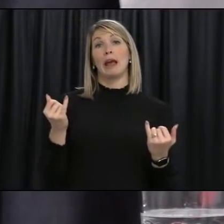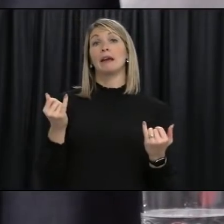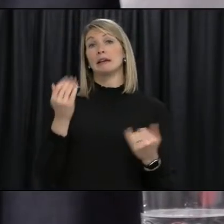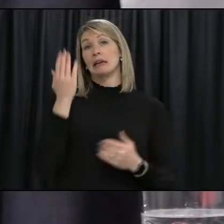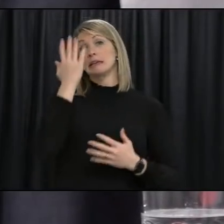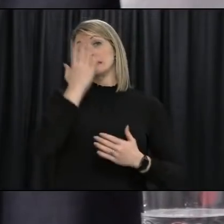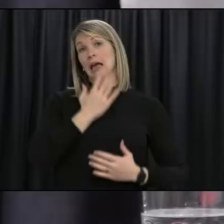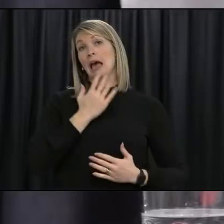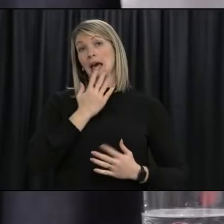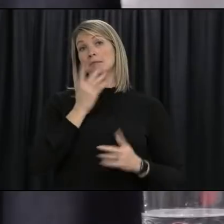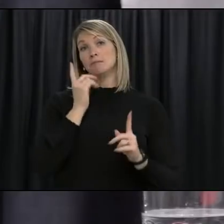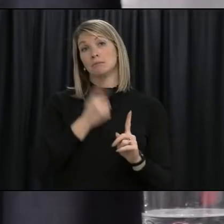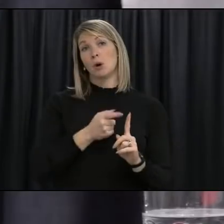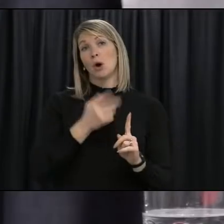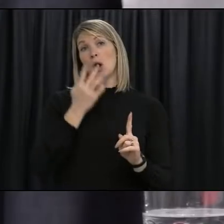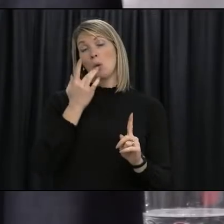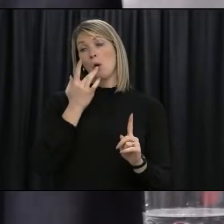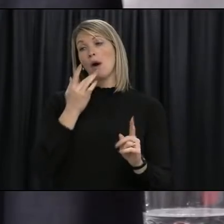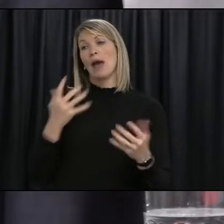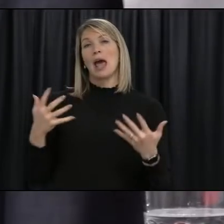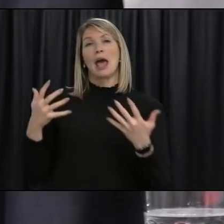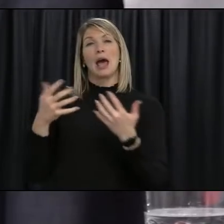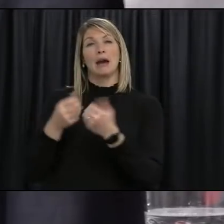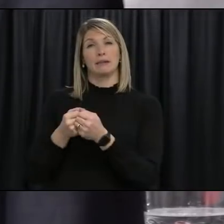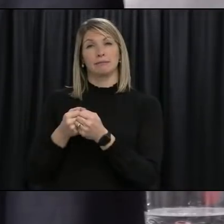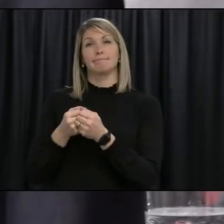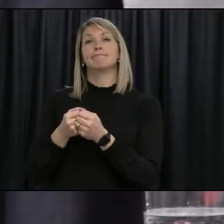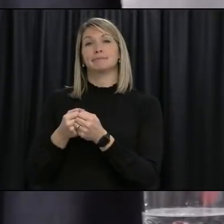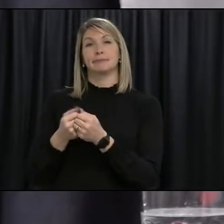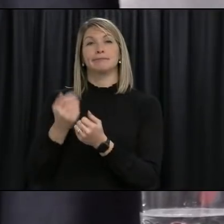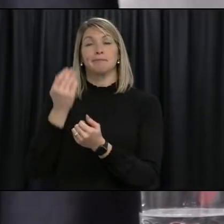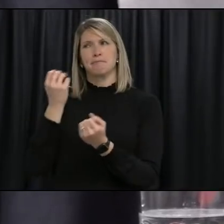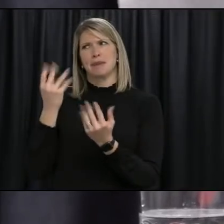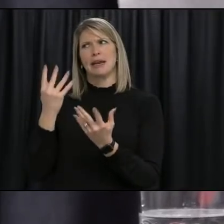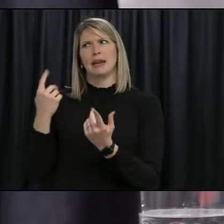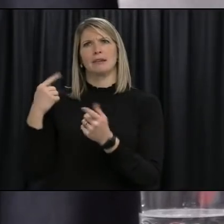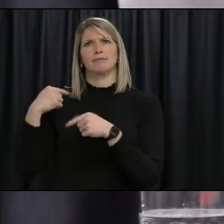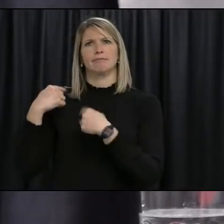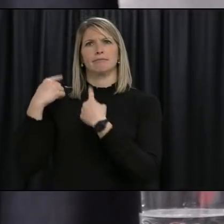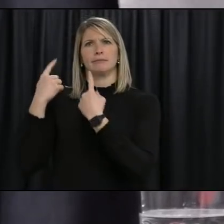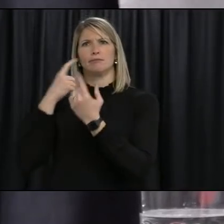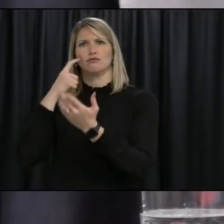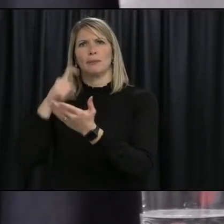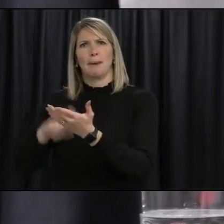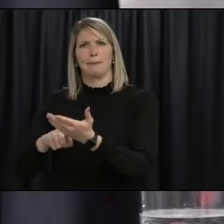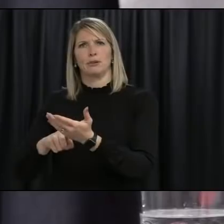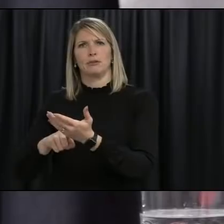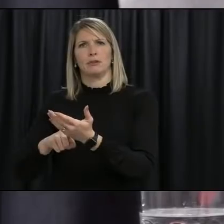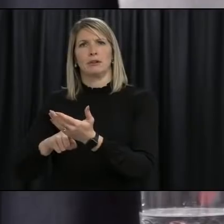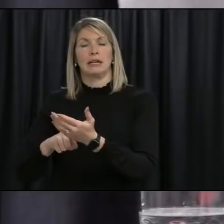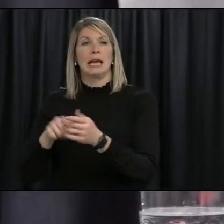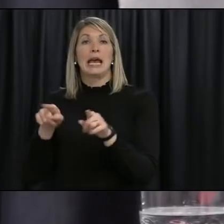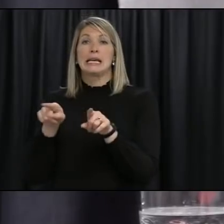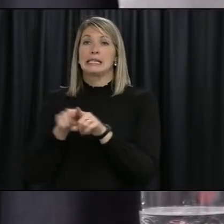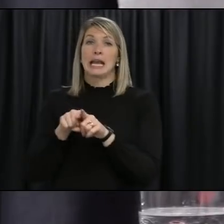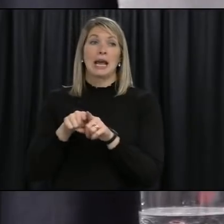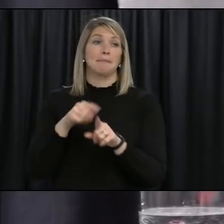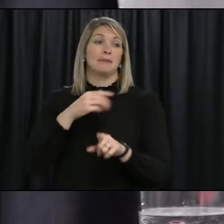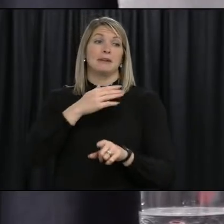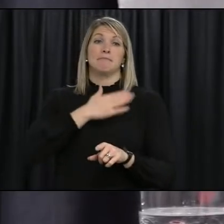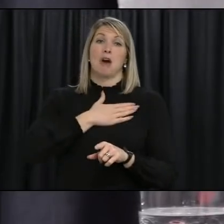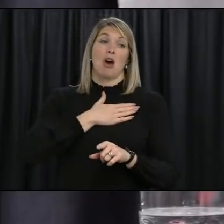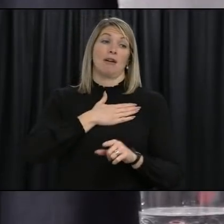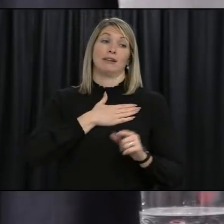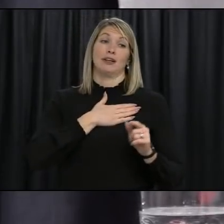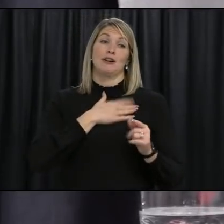accidents. And like my colleague to the left, having spent a long time looking after the consequences of these events as a